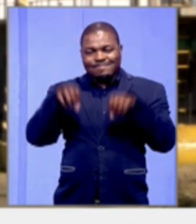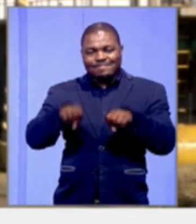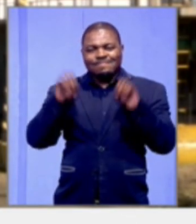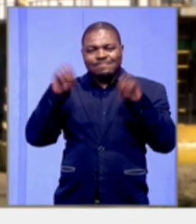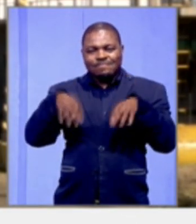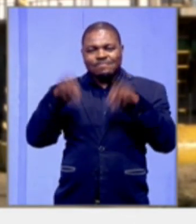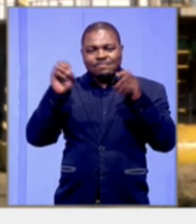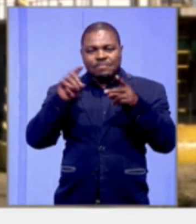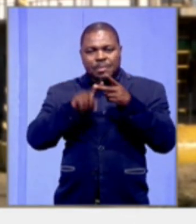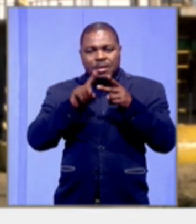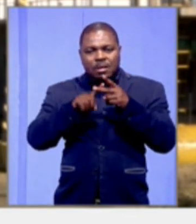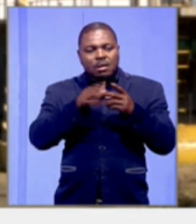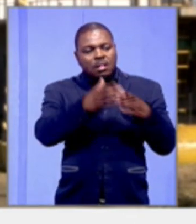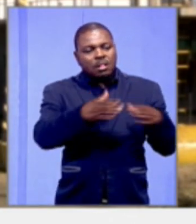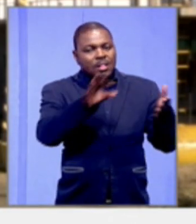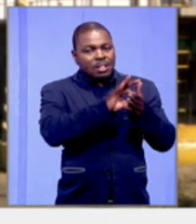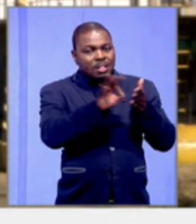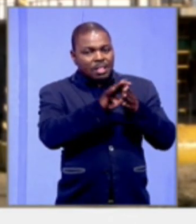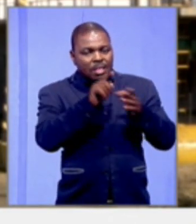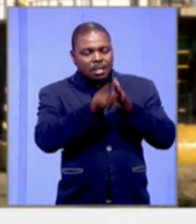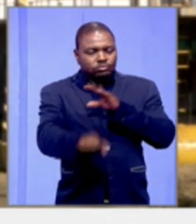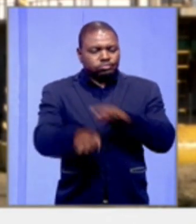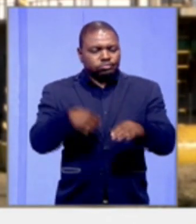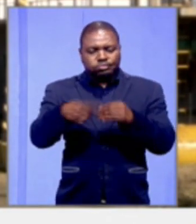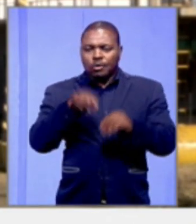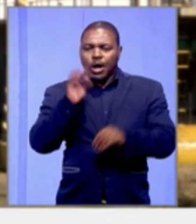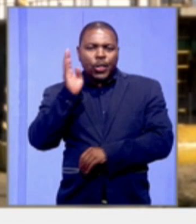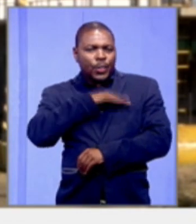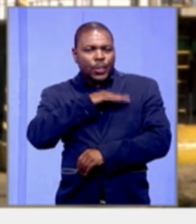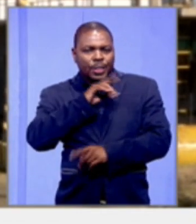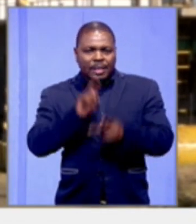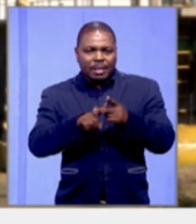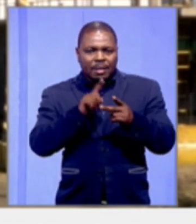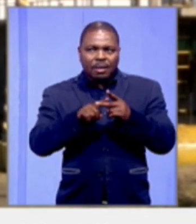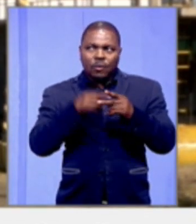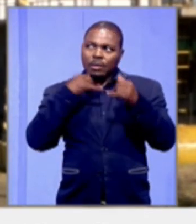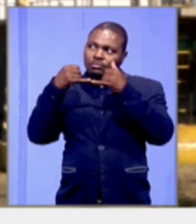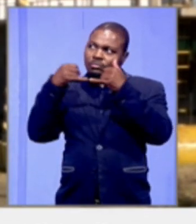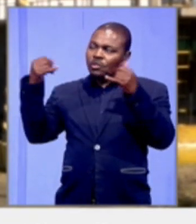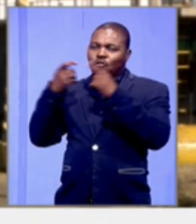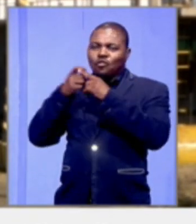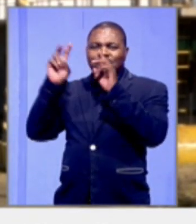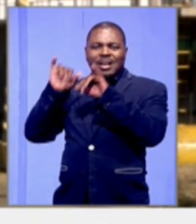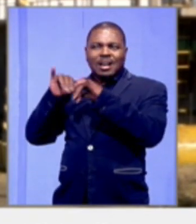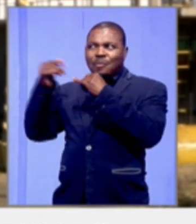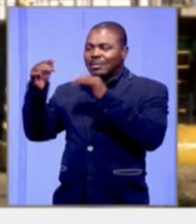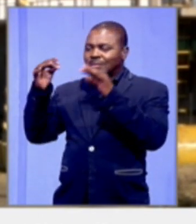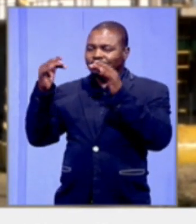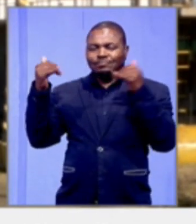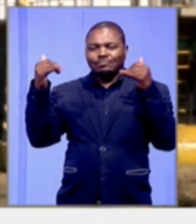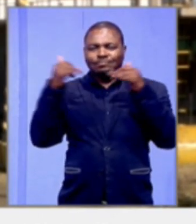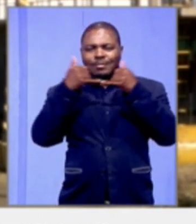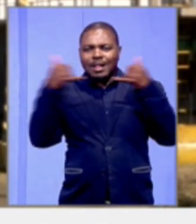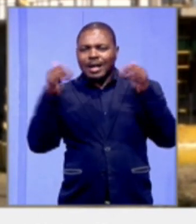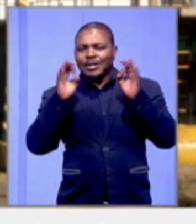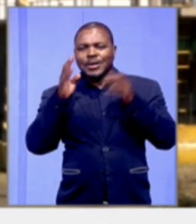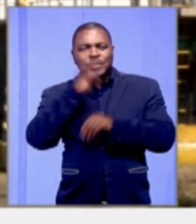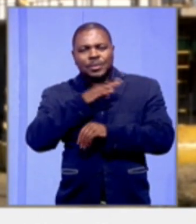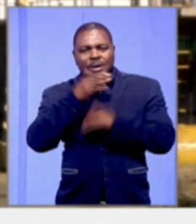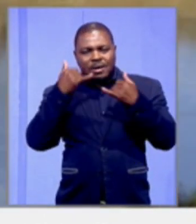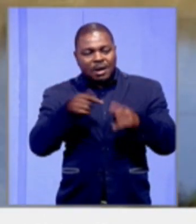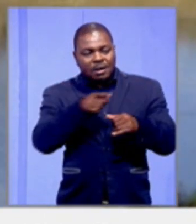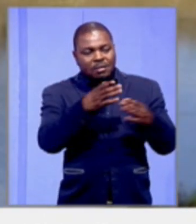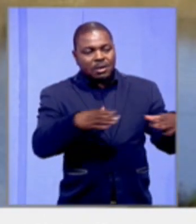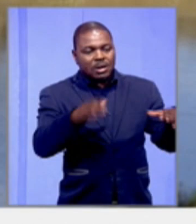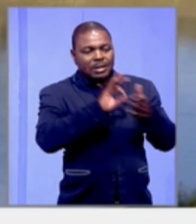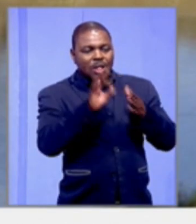Our plant doesn't have a standby generator. We do not have a direct line from Eskom. So during load shedding, as we are seeing now, our plant is not